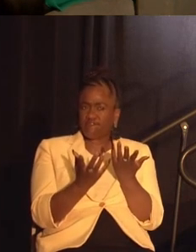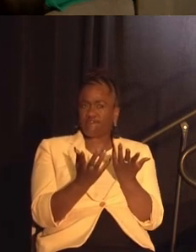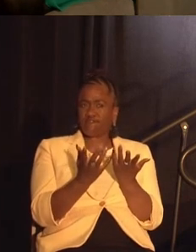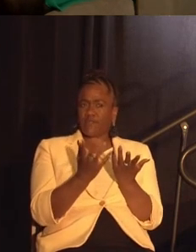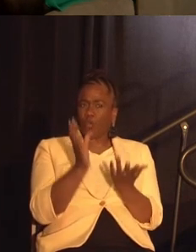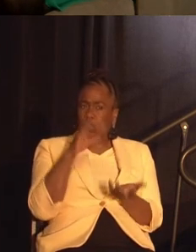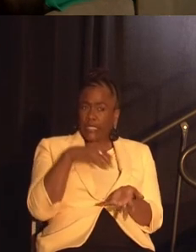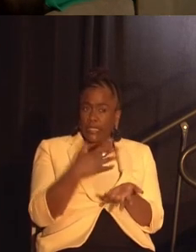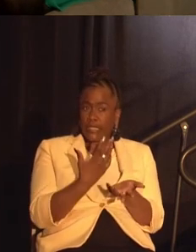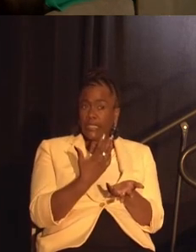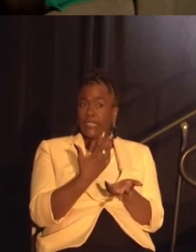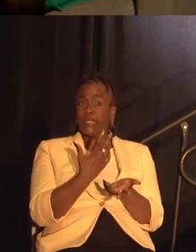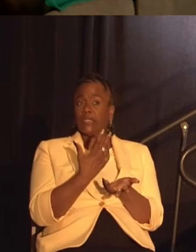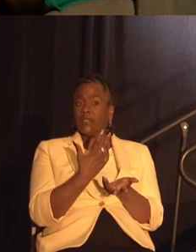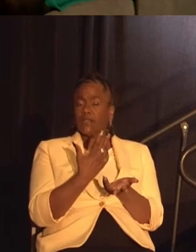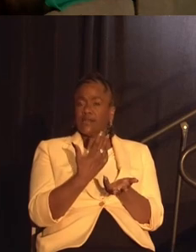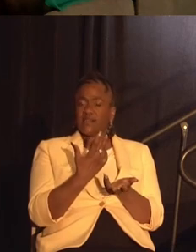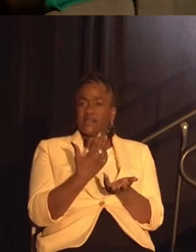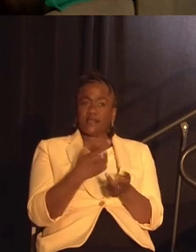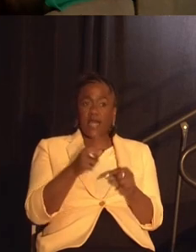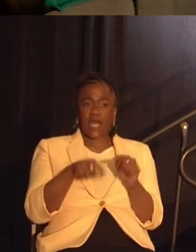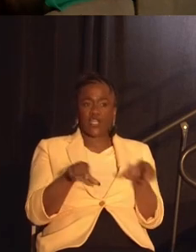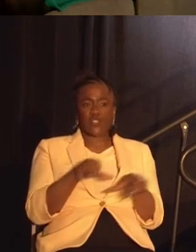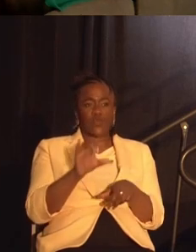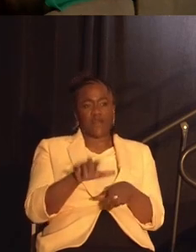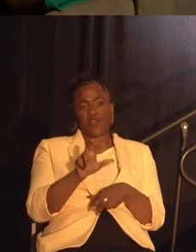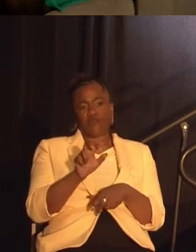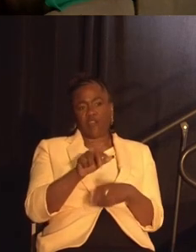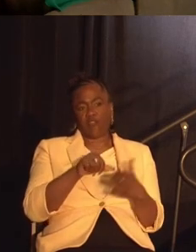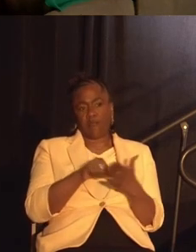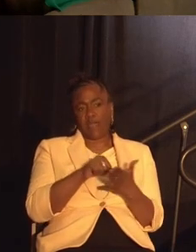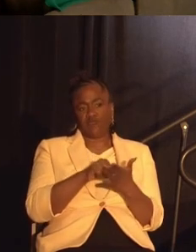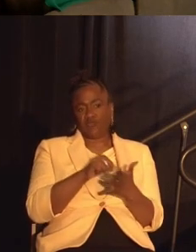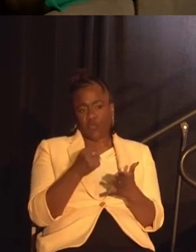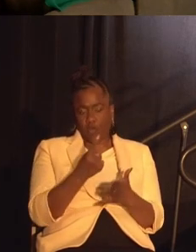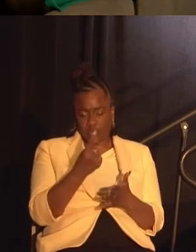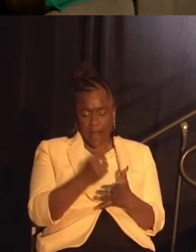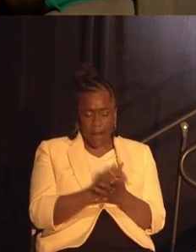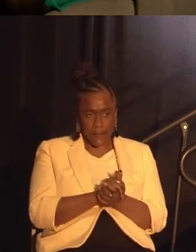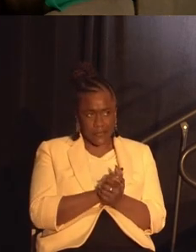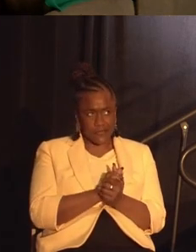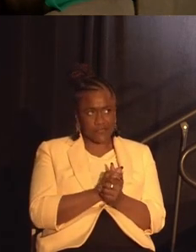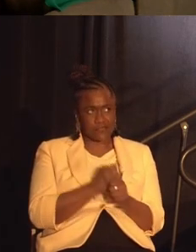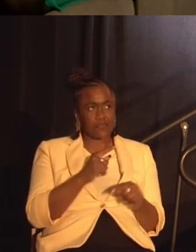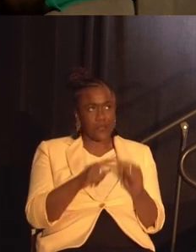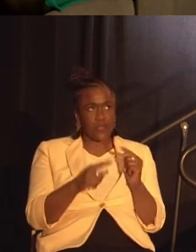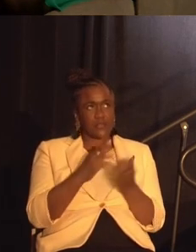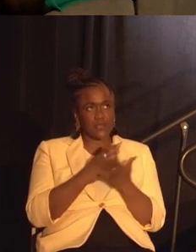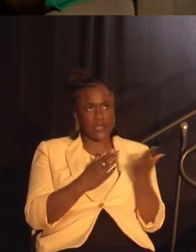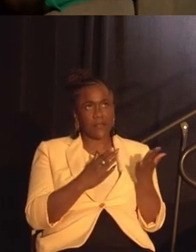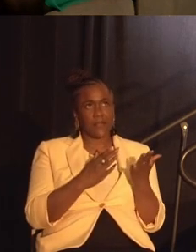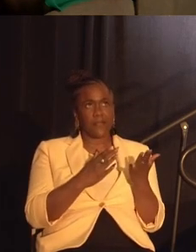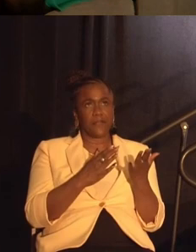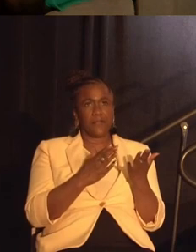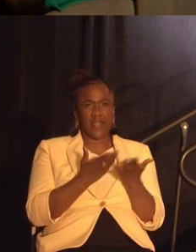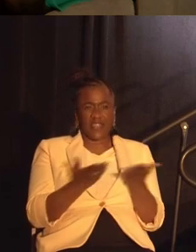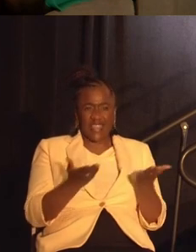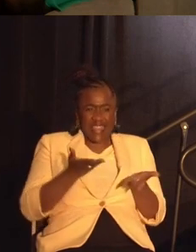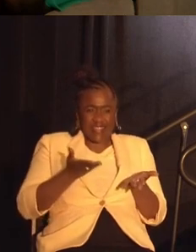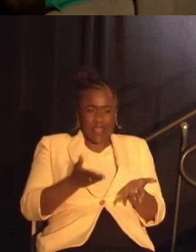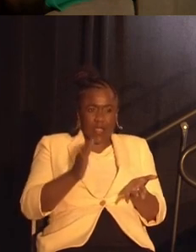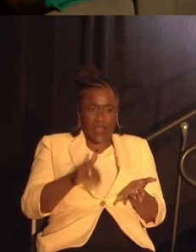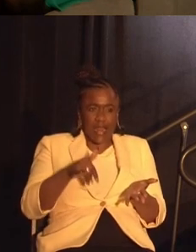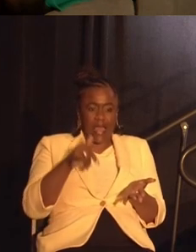metered, and I couldn't do that for 300 pages continually, but there is some meter in here. I couldn't help it, because I